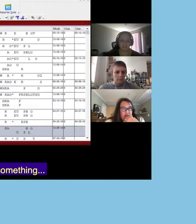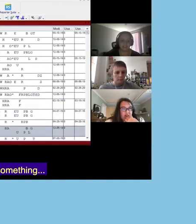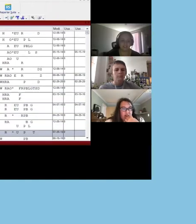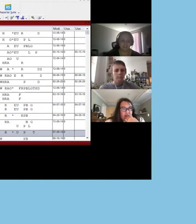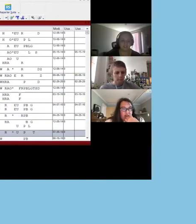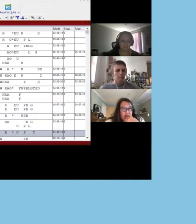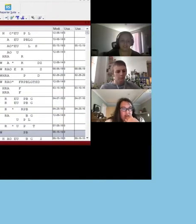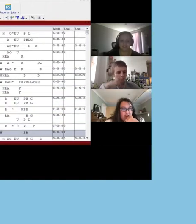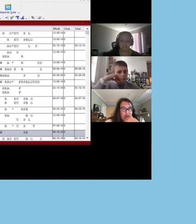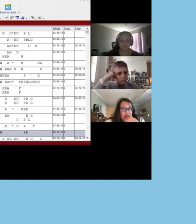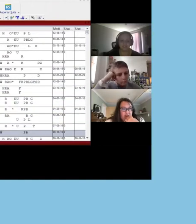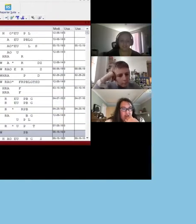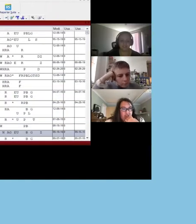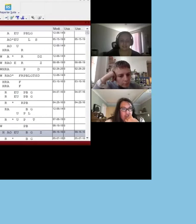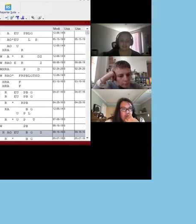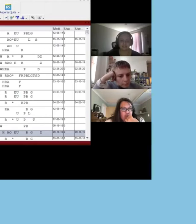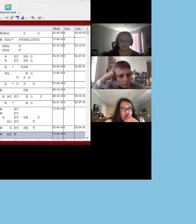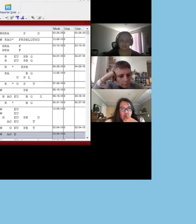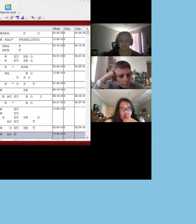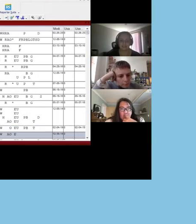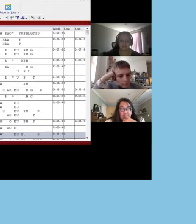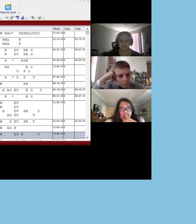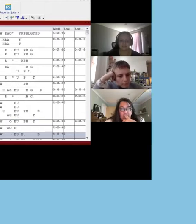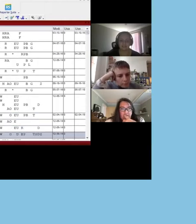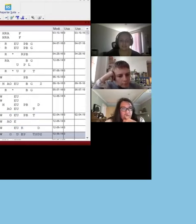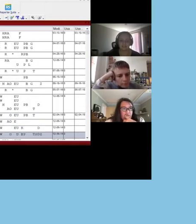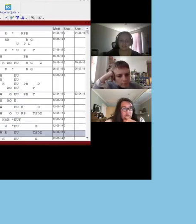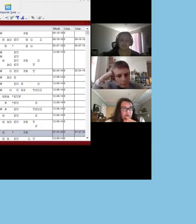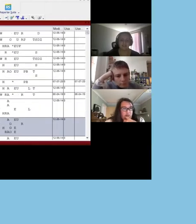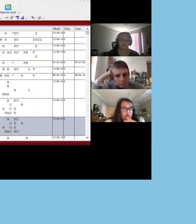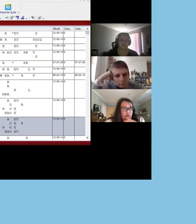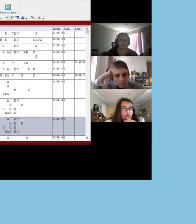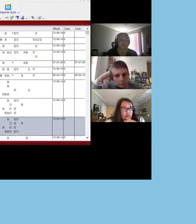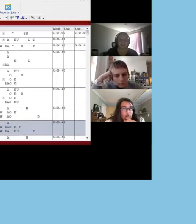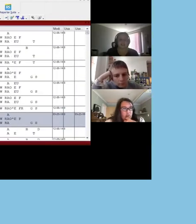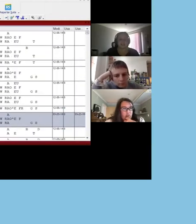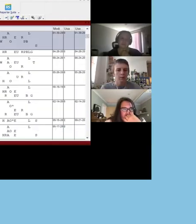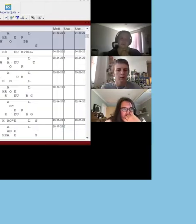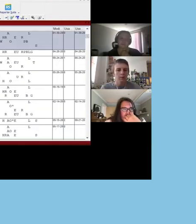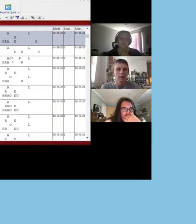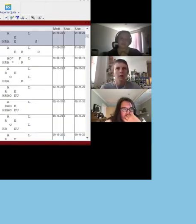something